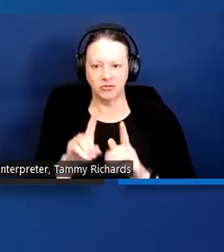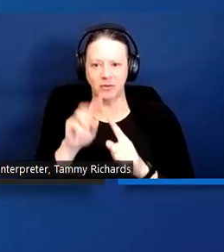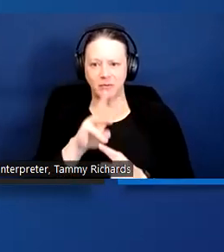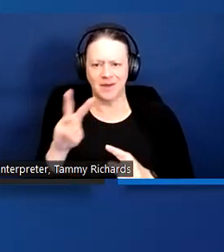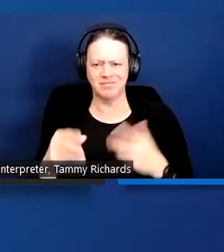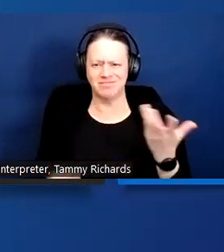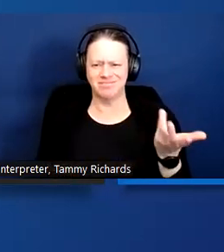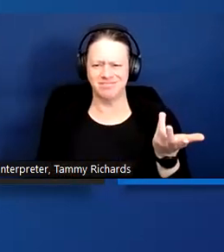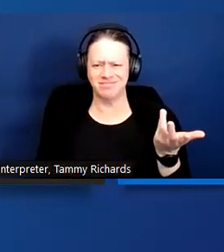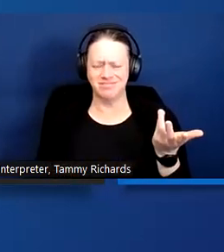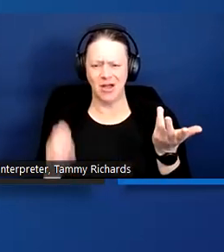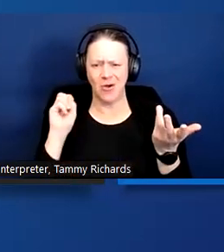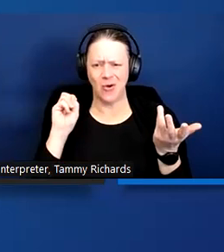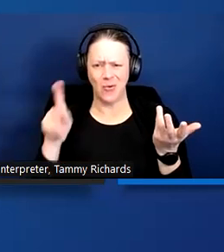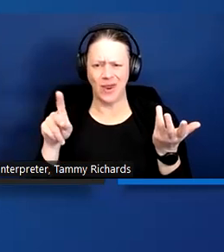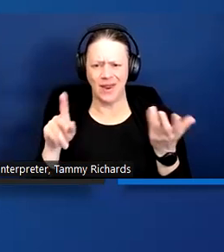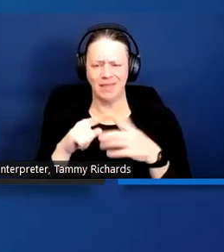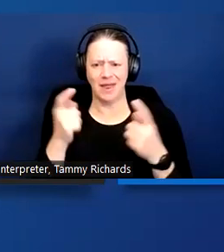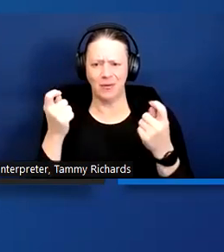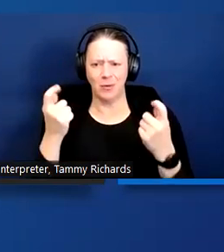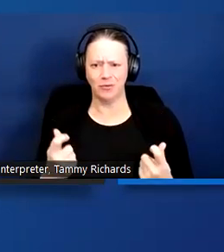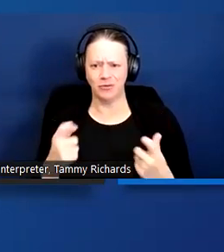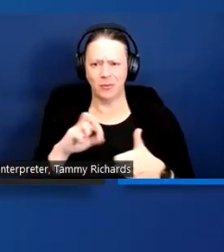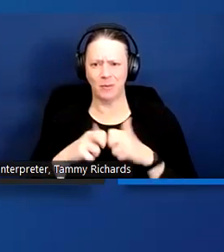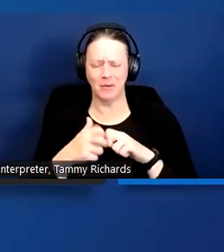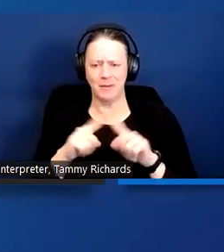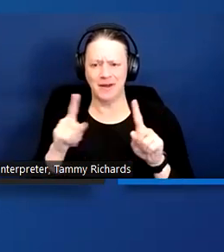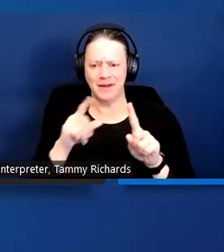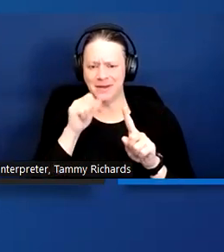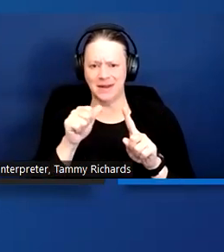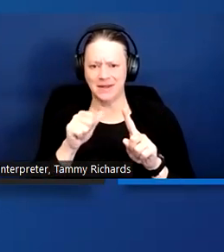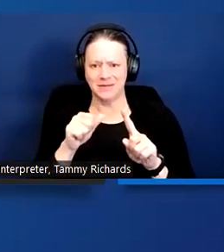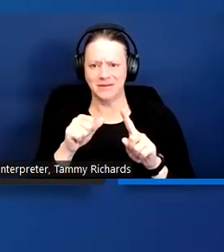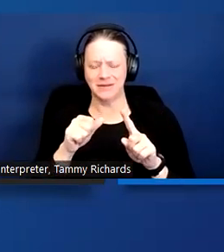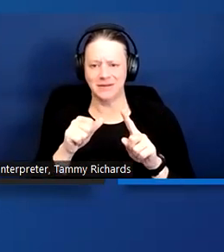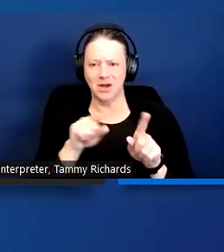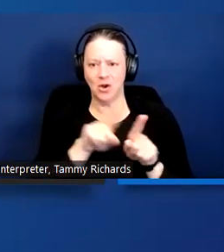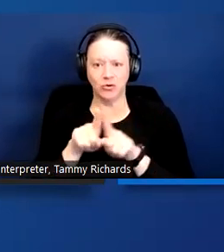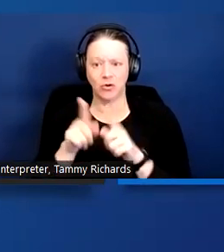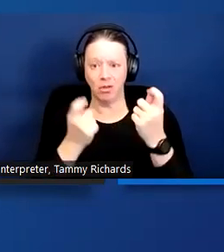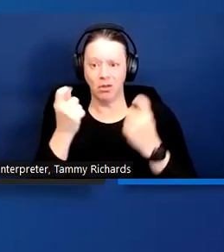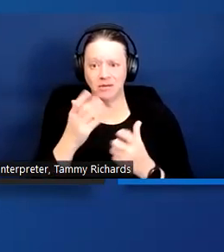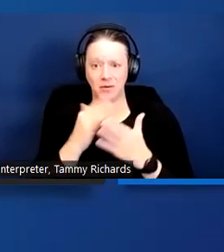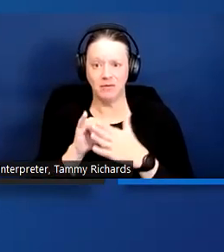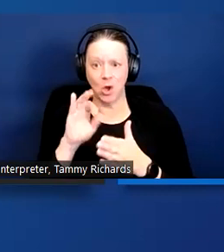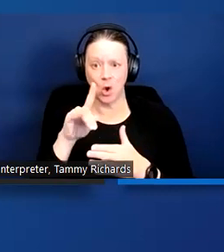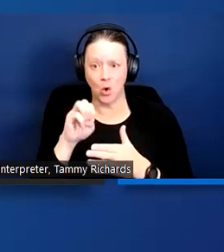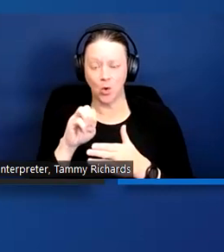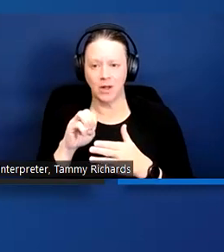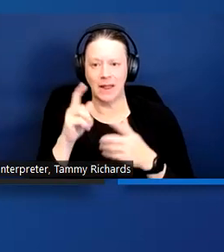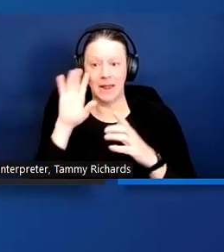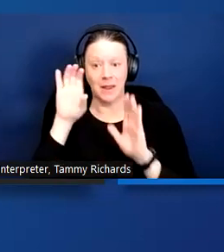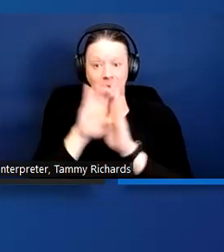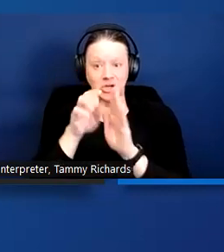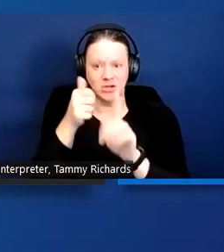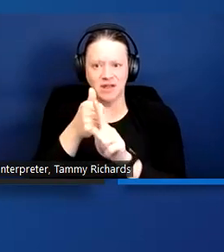okay, that removes the problem, but it doesn't remove some of the code. Like an image that was a link, you've removed the